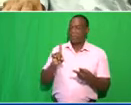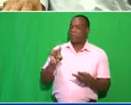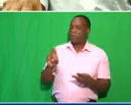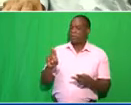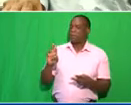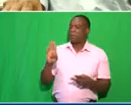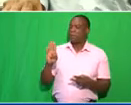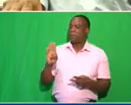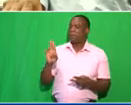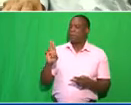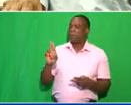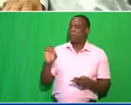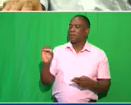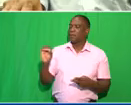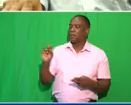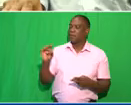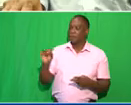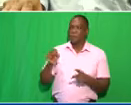did a secondary